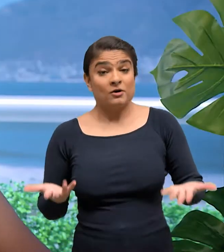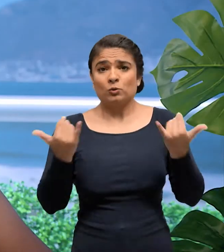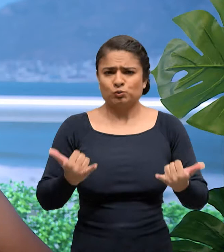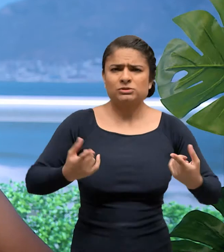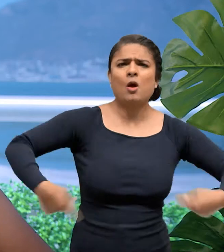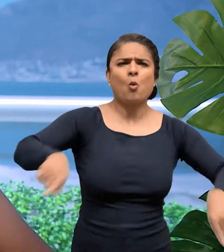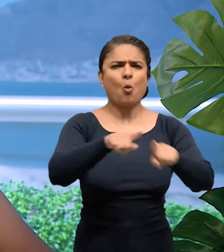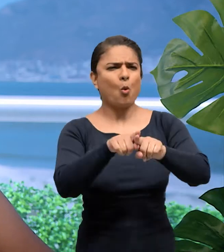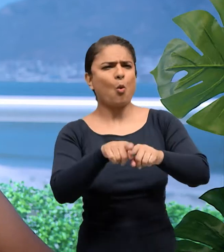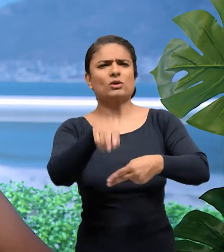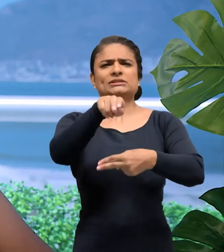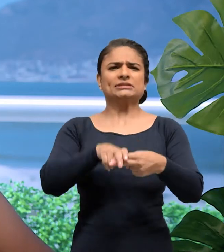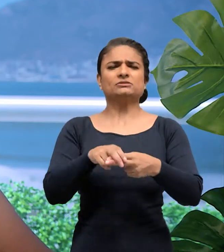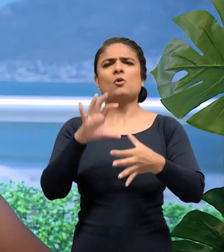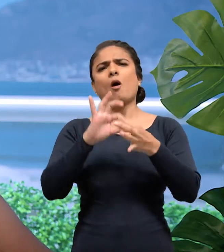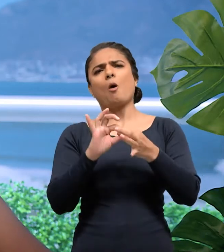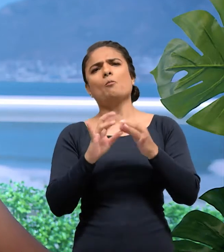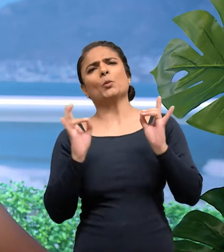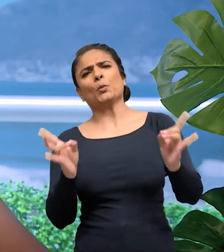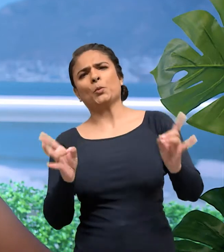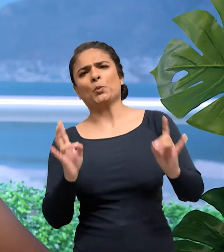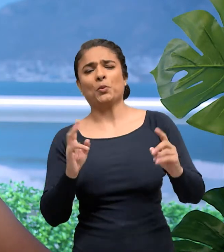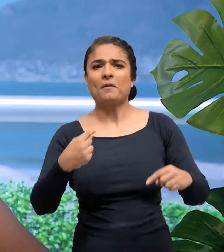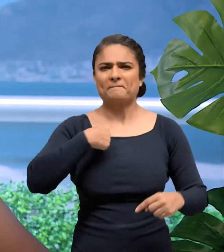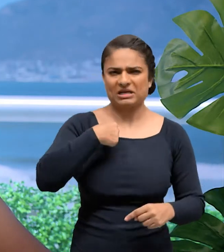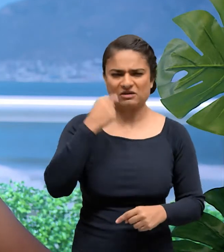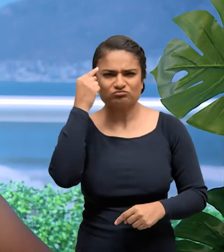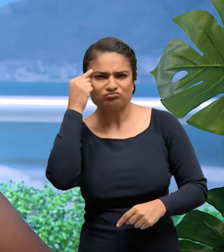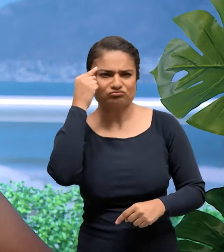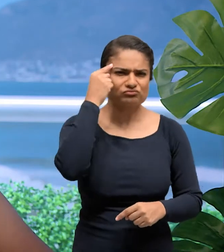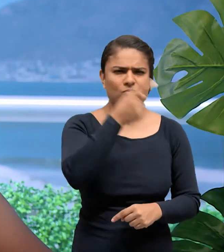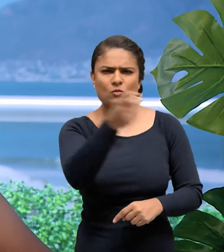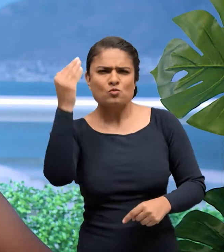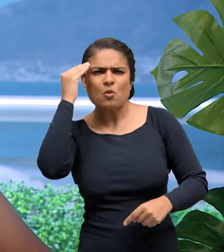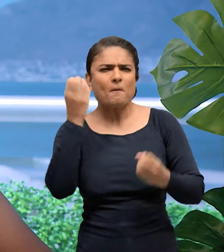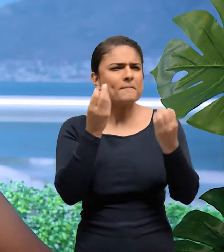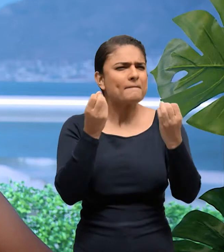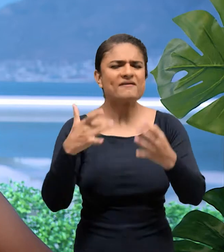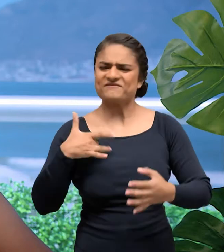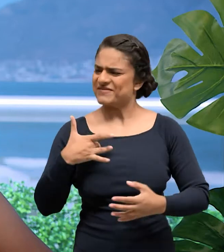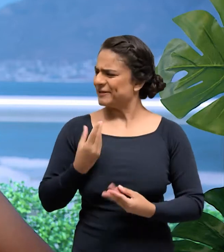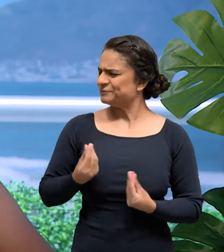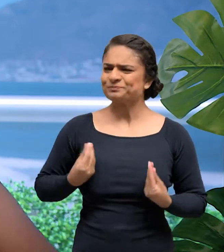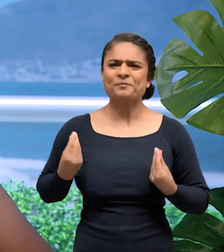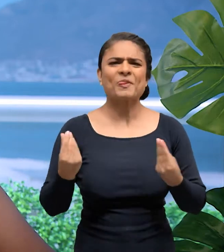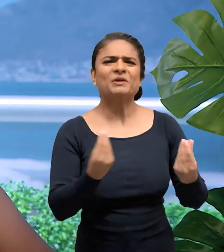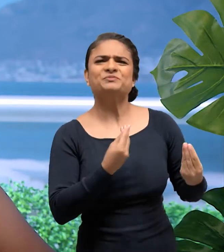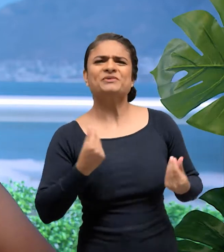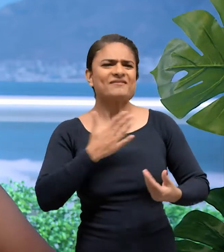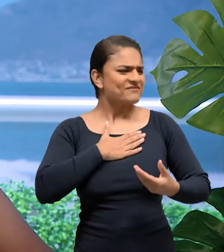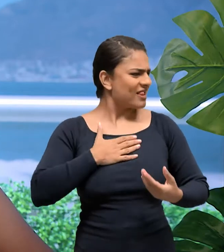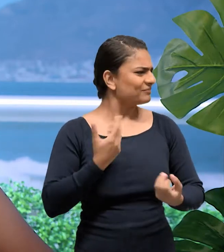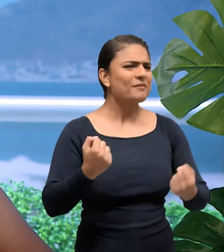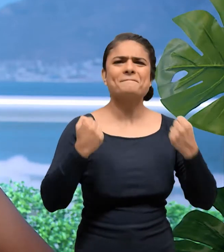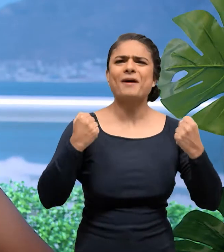Like many of you watching at home, my childhood years were not a bed of roses. I remember many times feeling a sense of powerlessness and